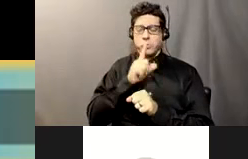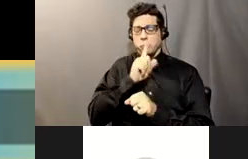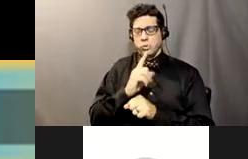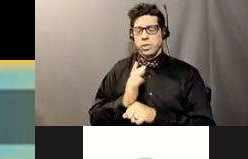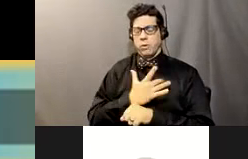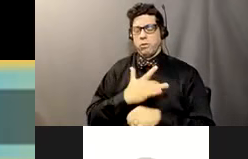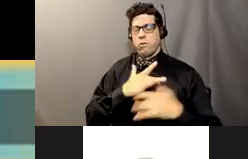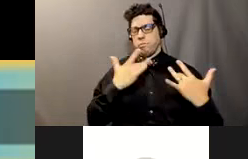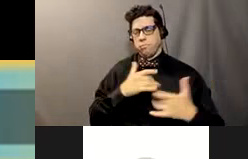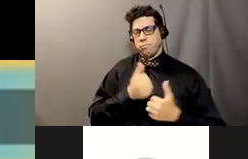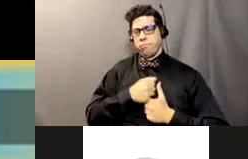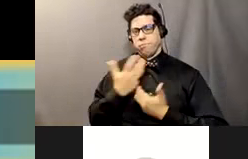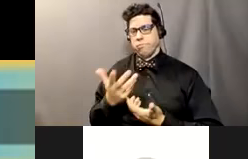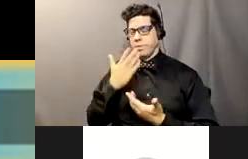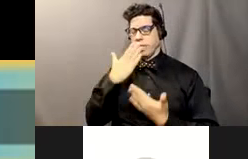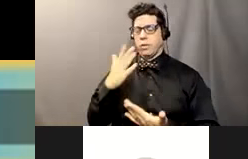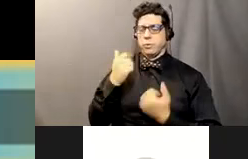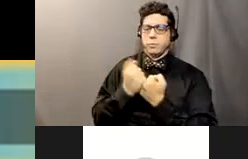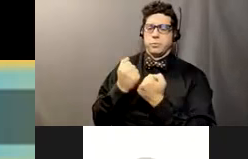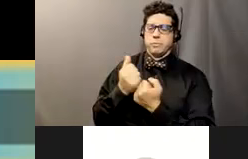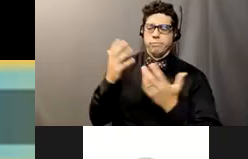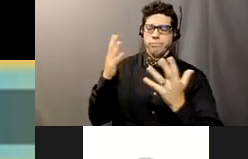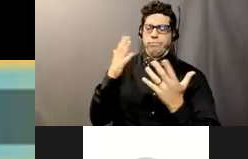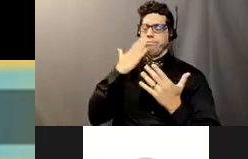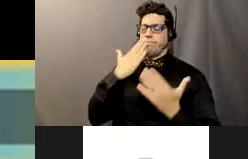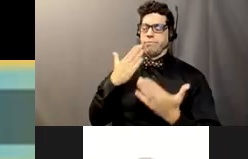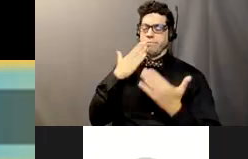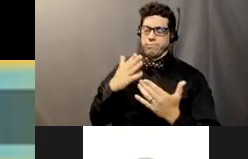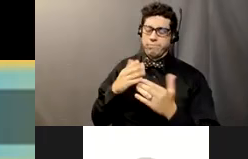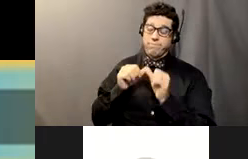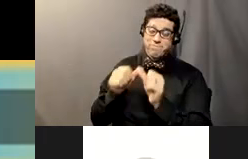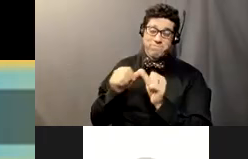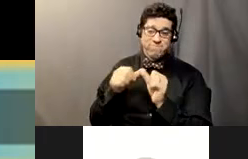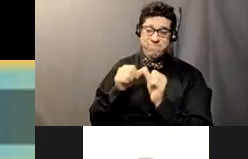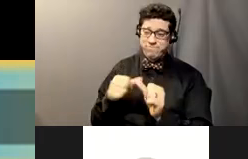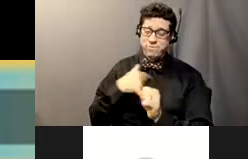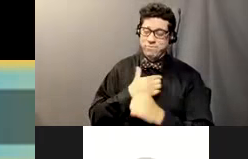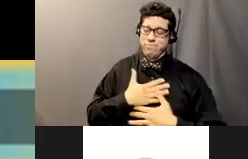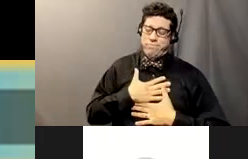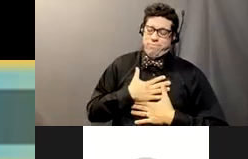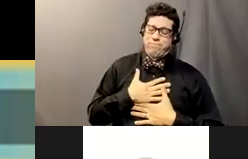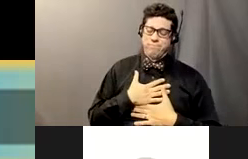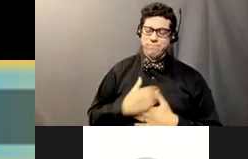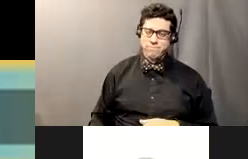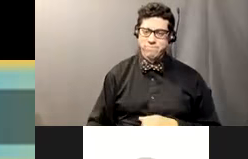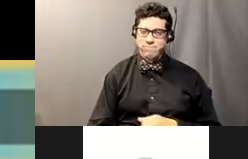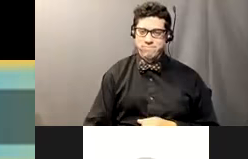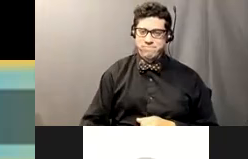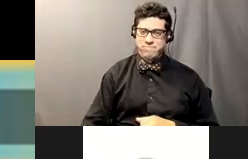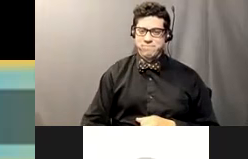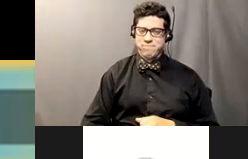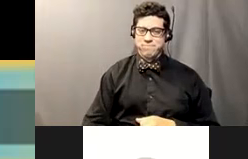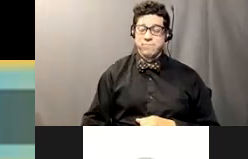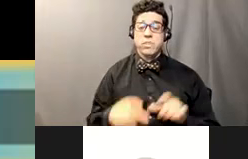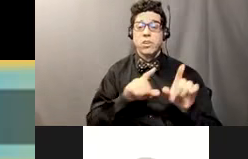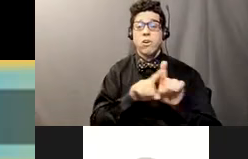for the amount of work that you've put in and that you will continue to do. We are just so grateful to you. And I am just also so proud